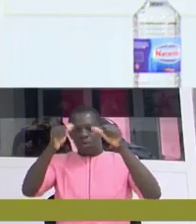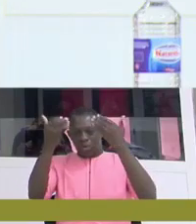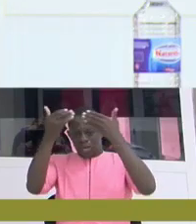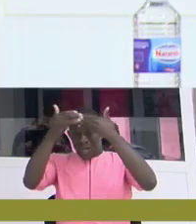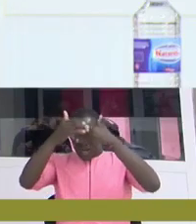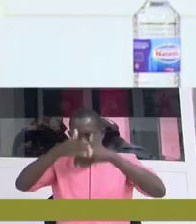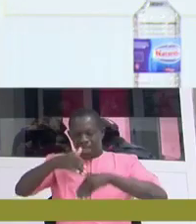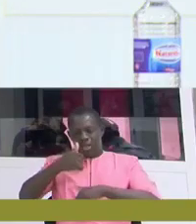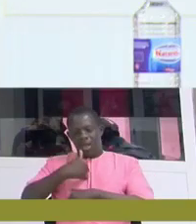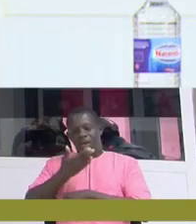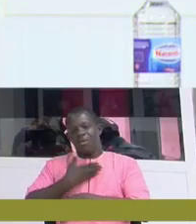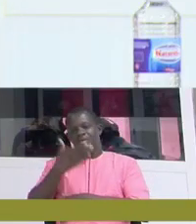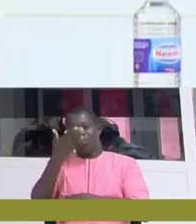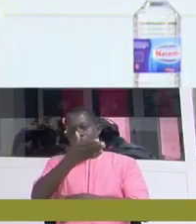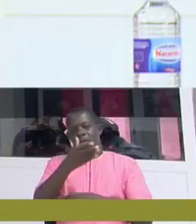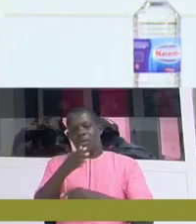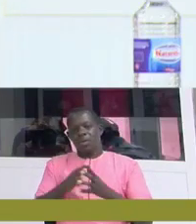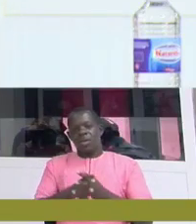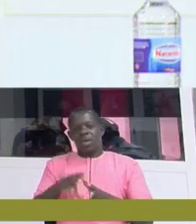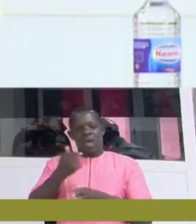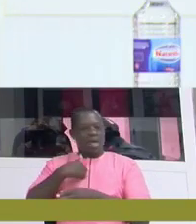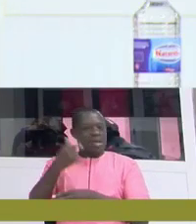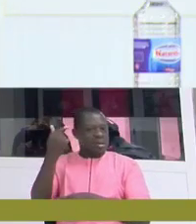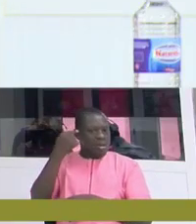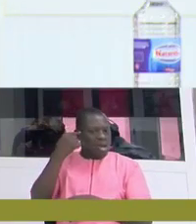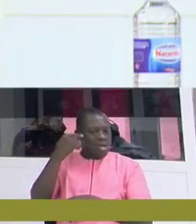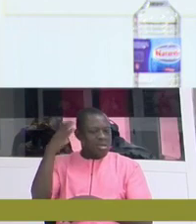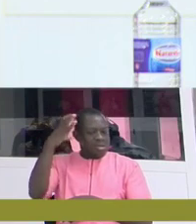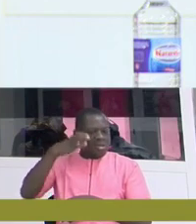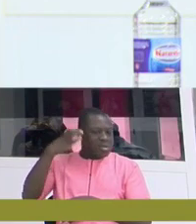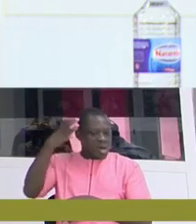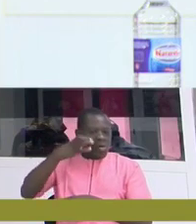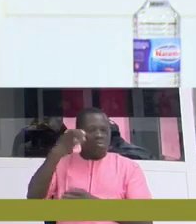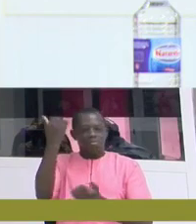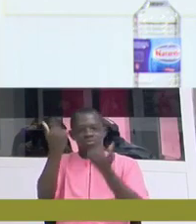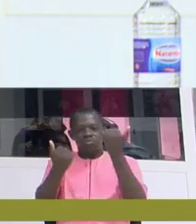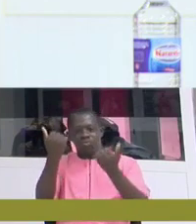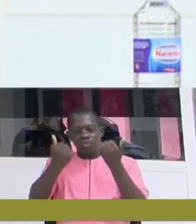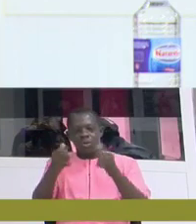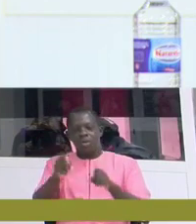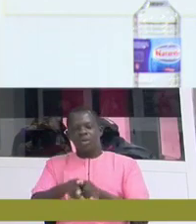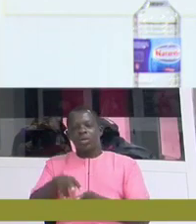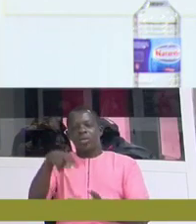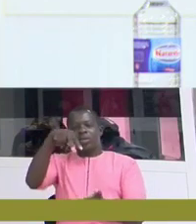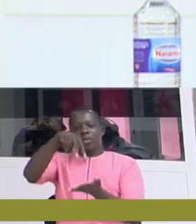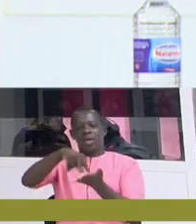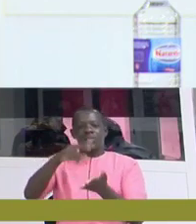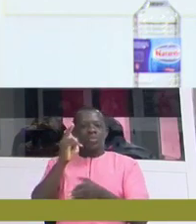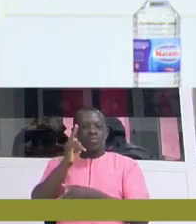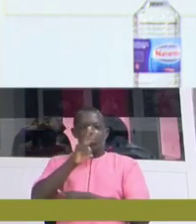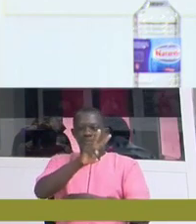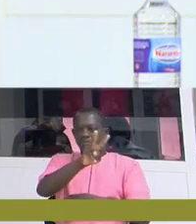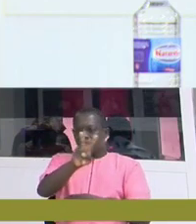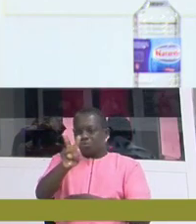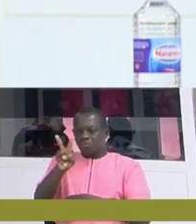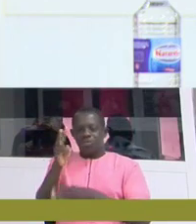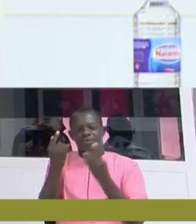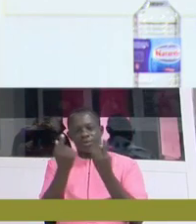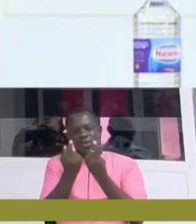around night, I was there. I heard the sound of a car engine. I stood up